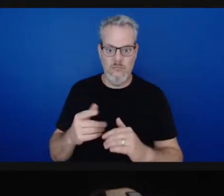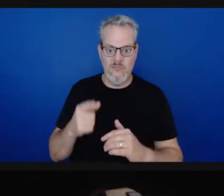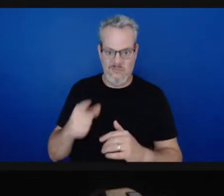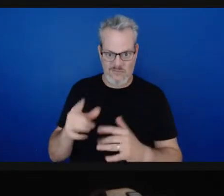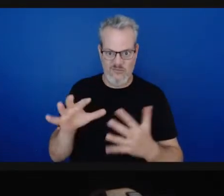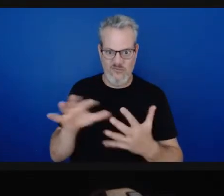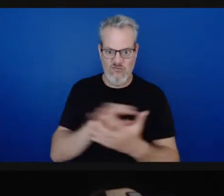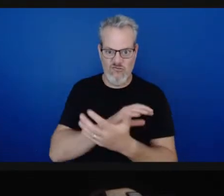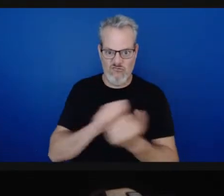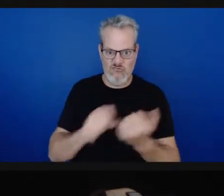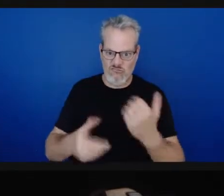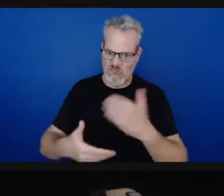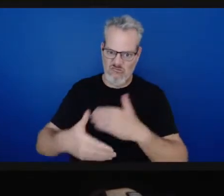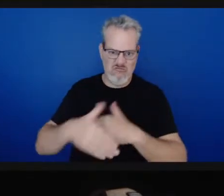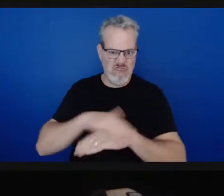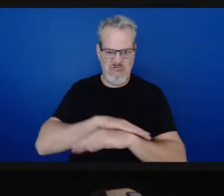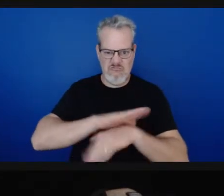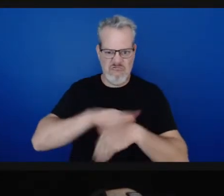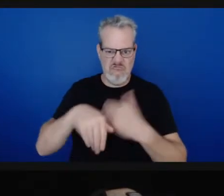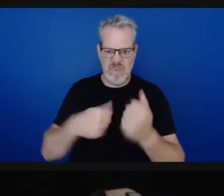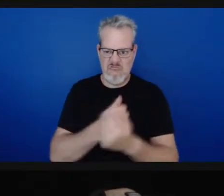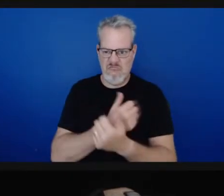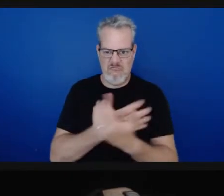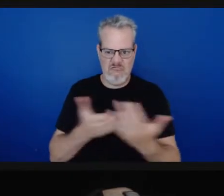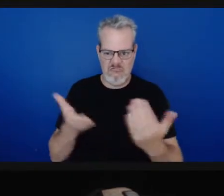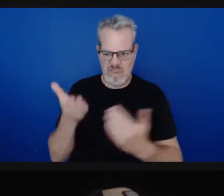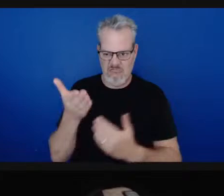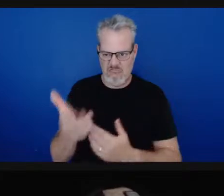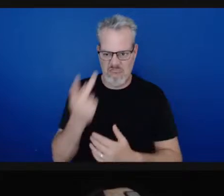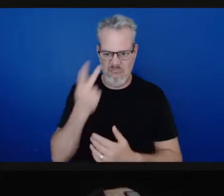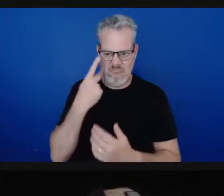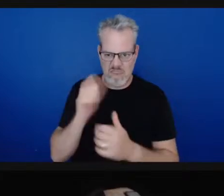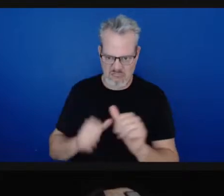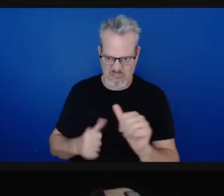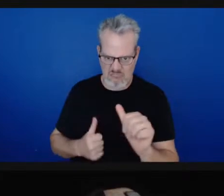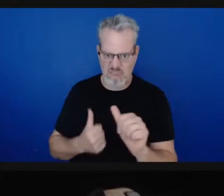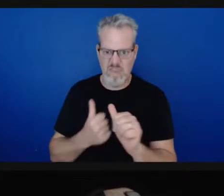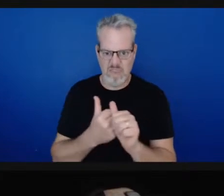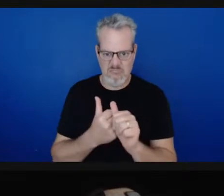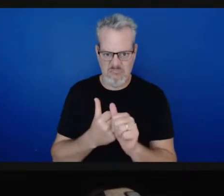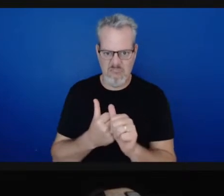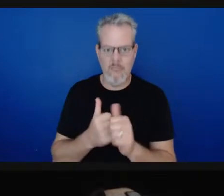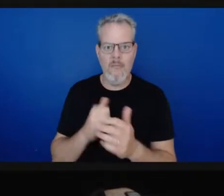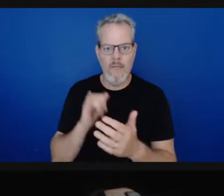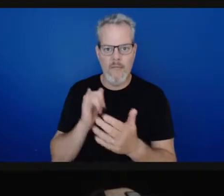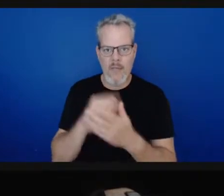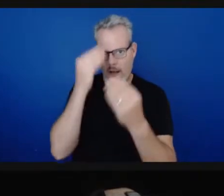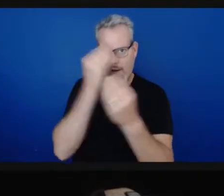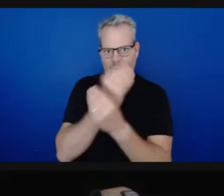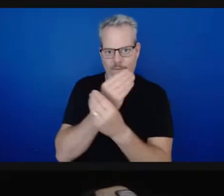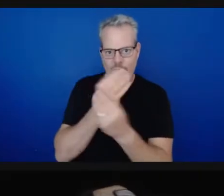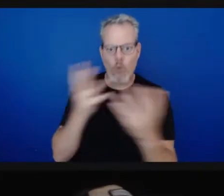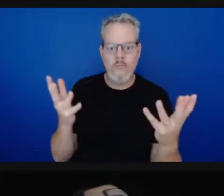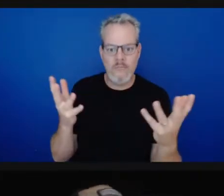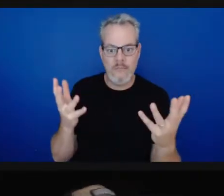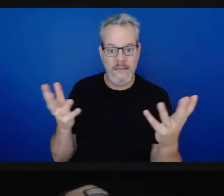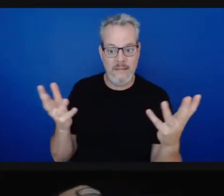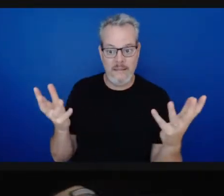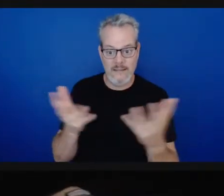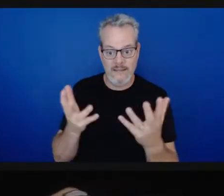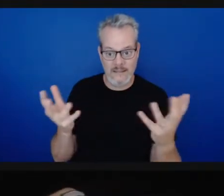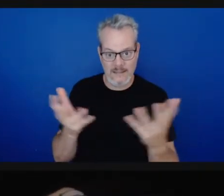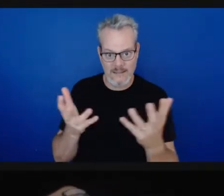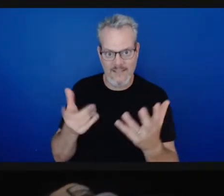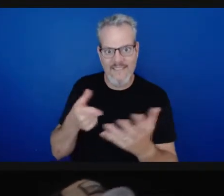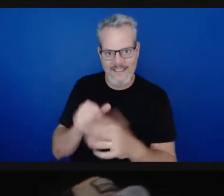and after it was all done right there. And so that informs a lot of this work in